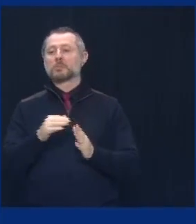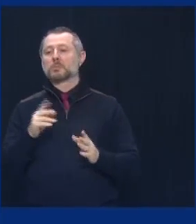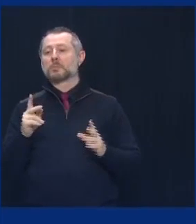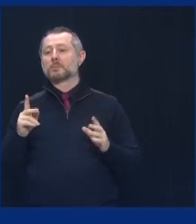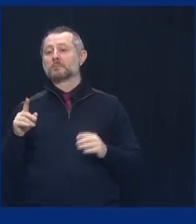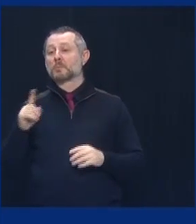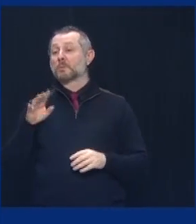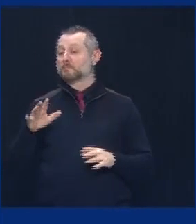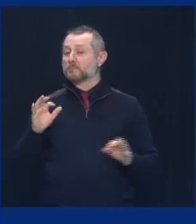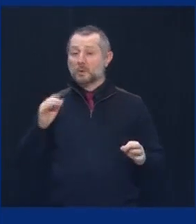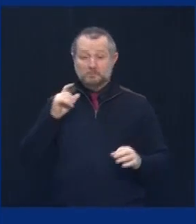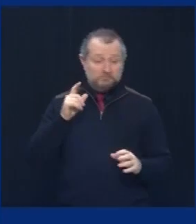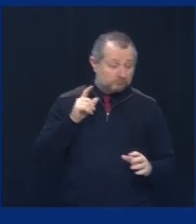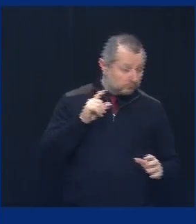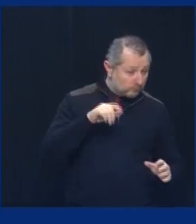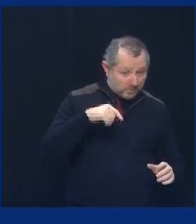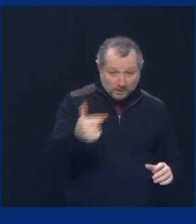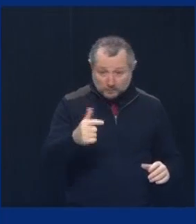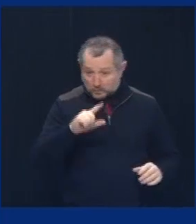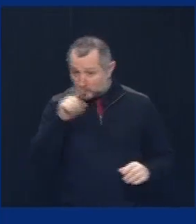question.